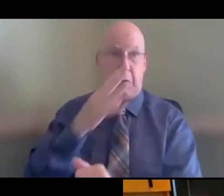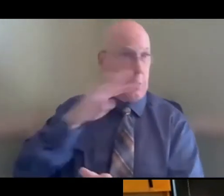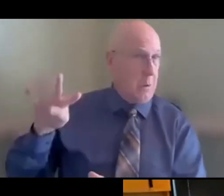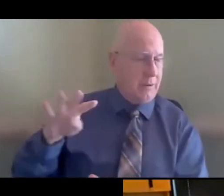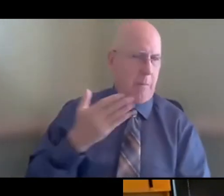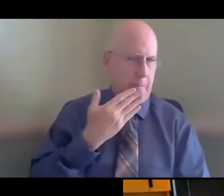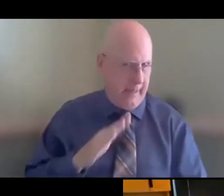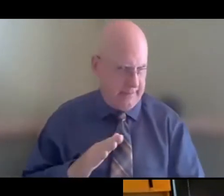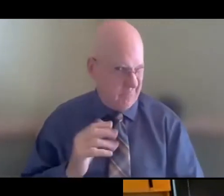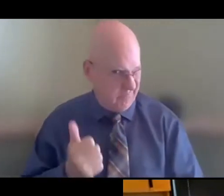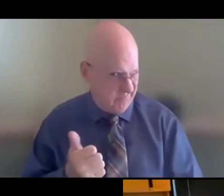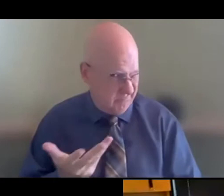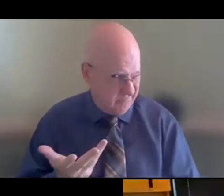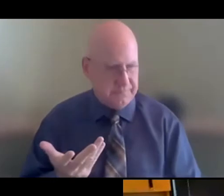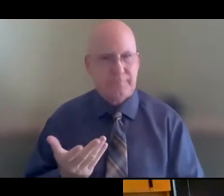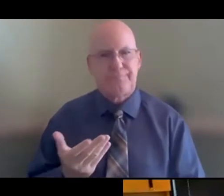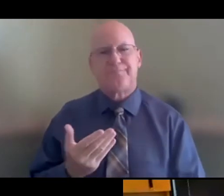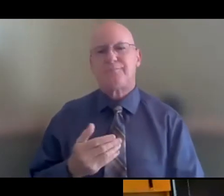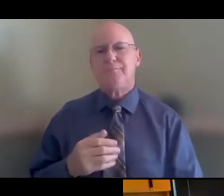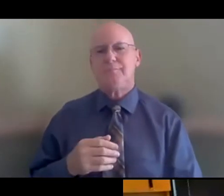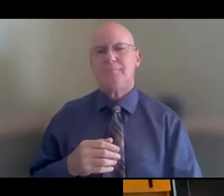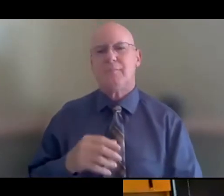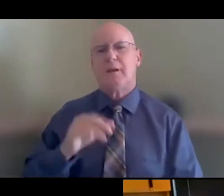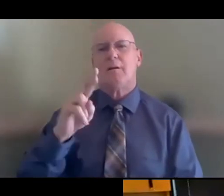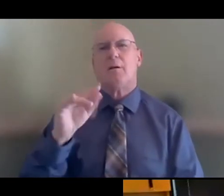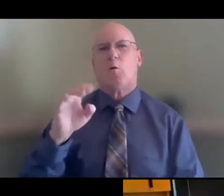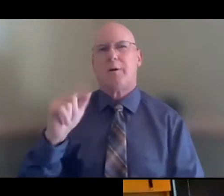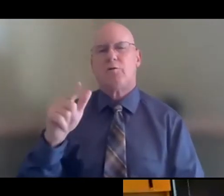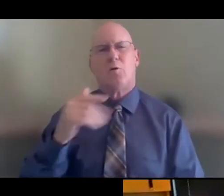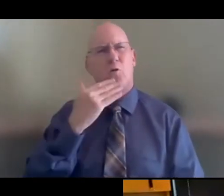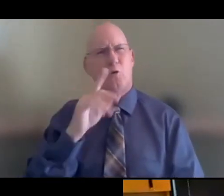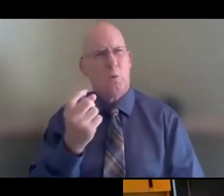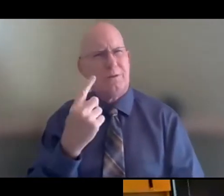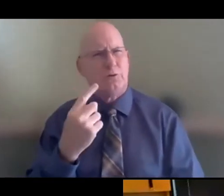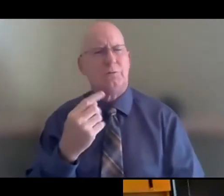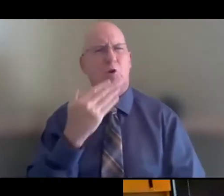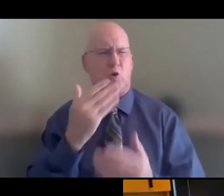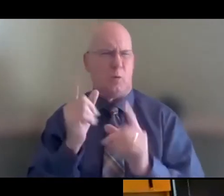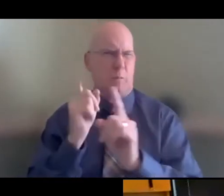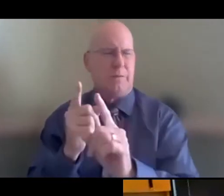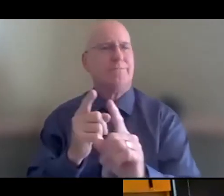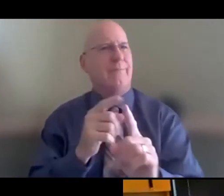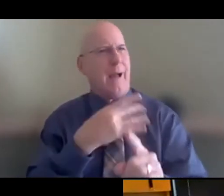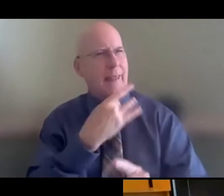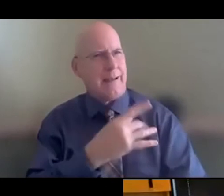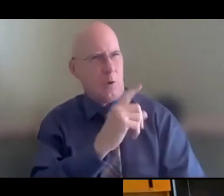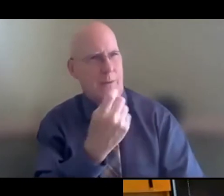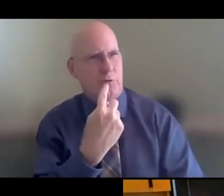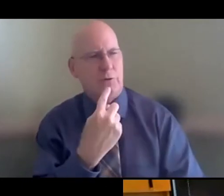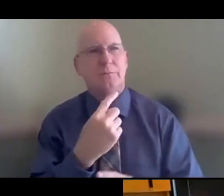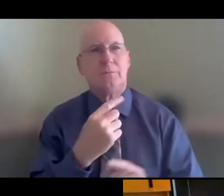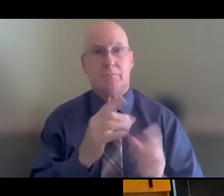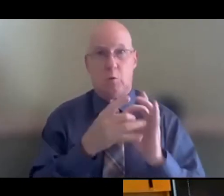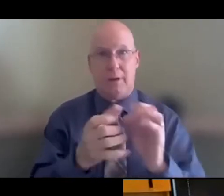And that's a great point. And I'm really liking this one question that I'm seeing here, because I think it's relevant to both you,